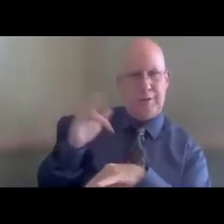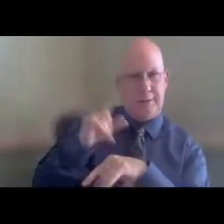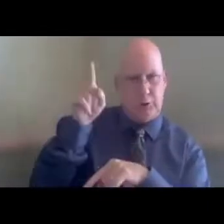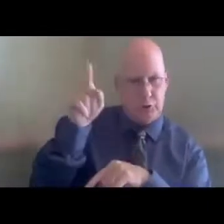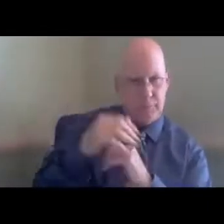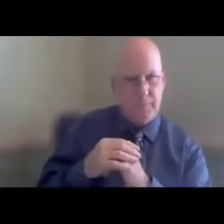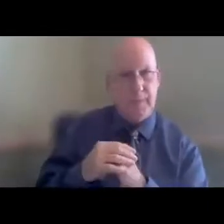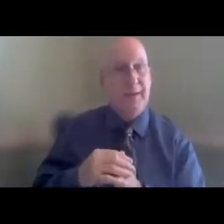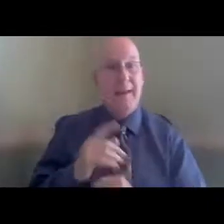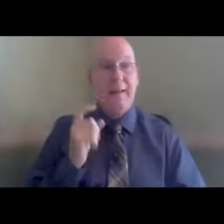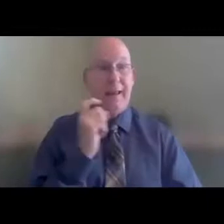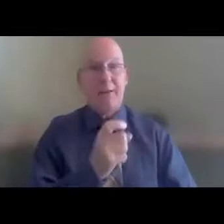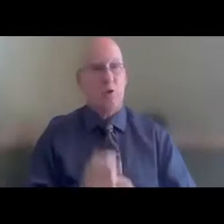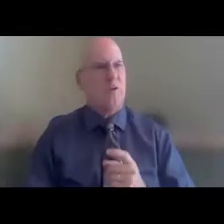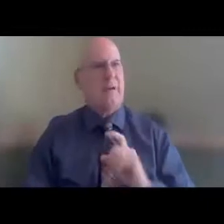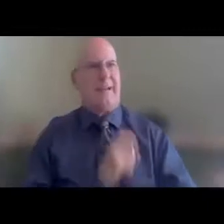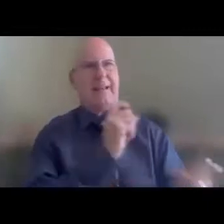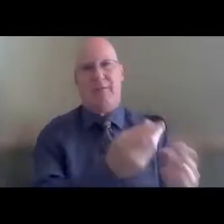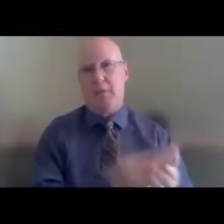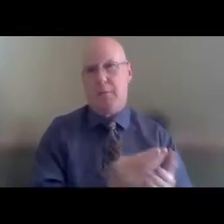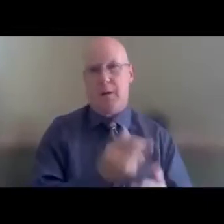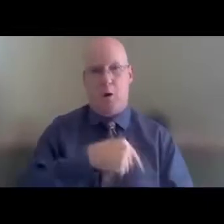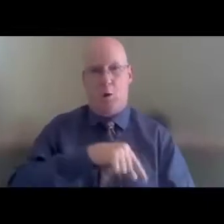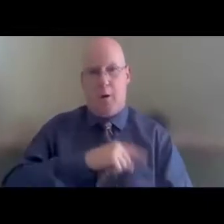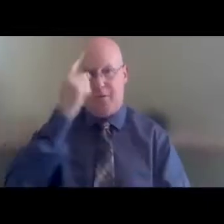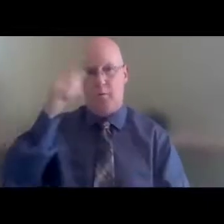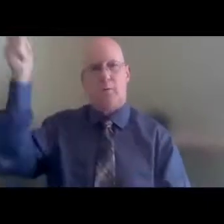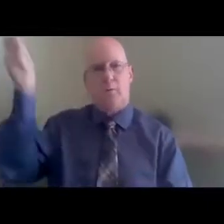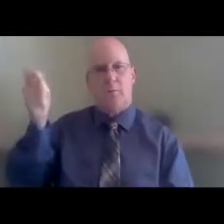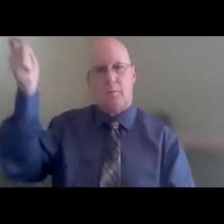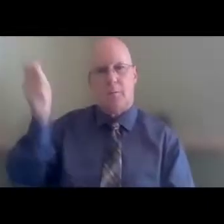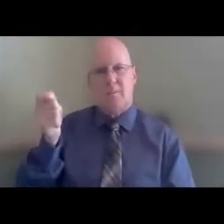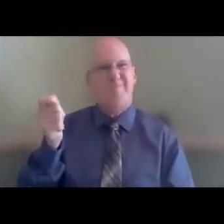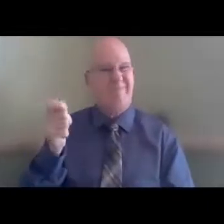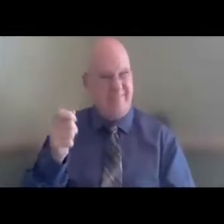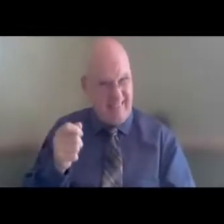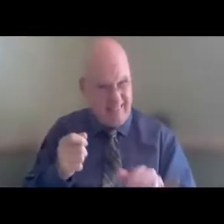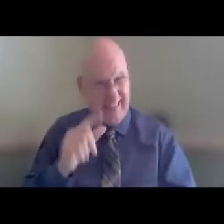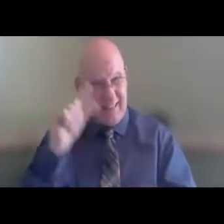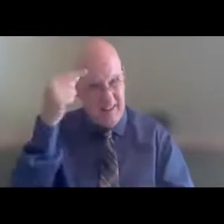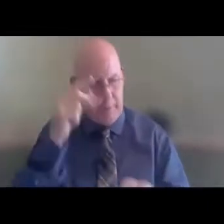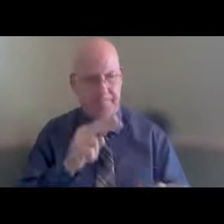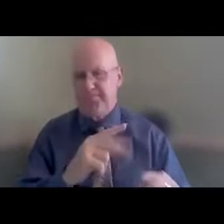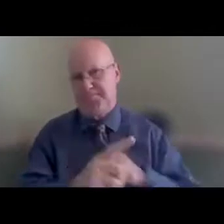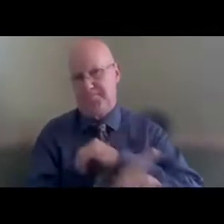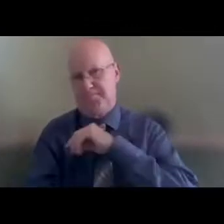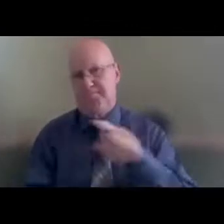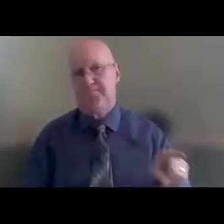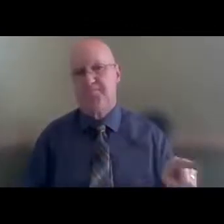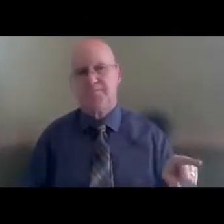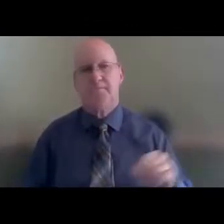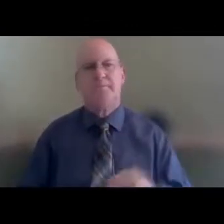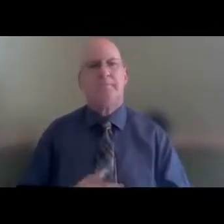the money and immediately qualify for benefits because they're penalized. Just real briefly, these types